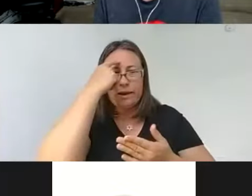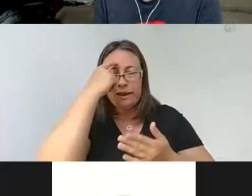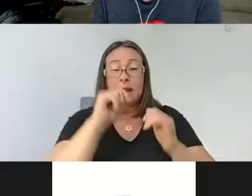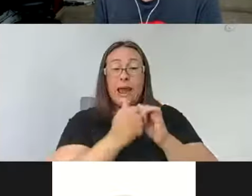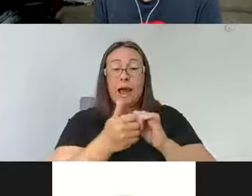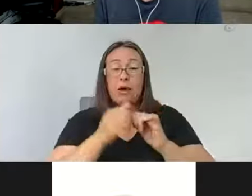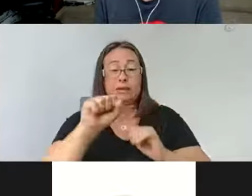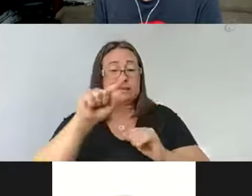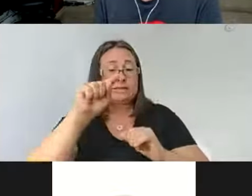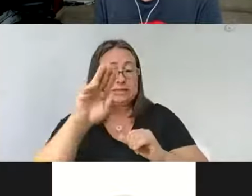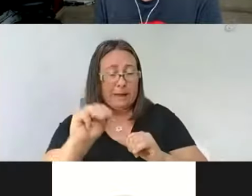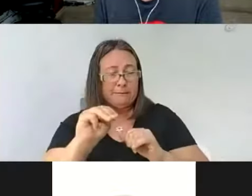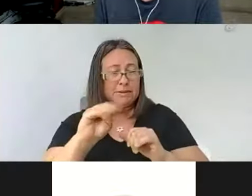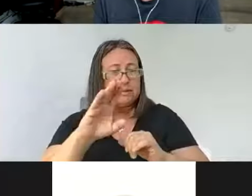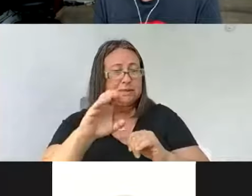cells balance